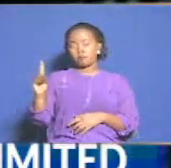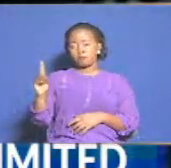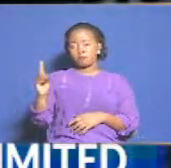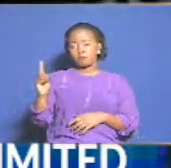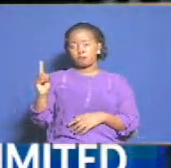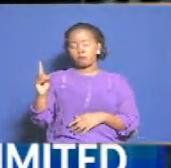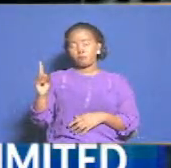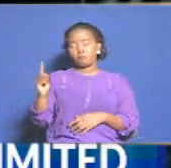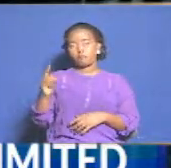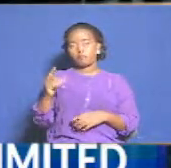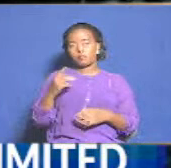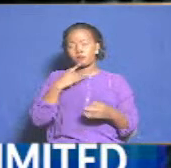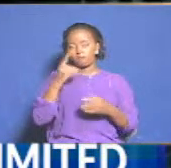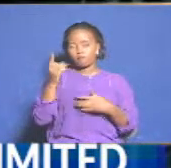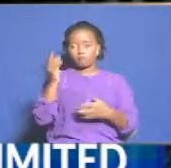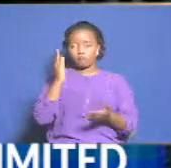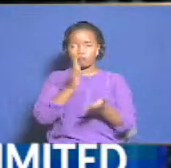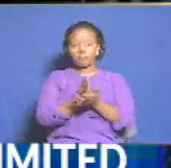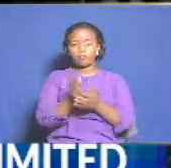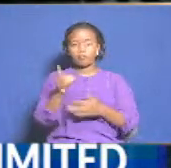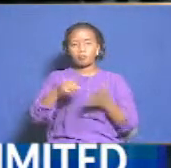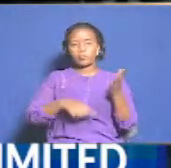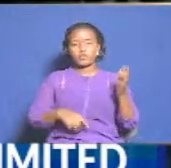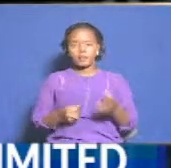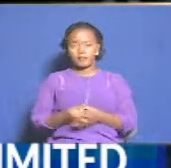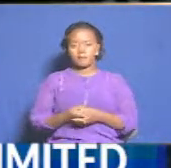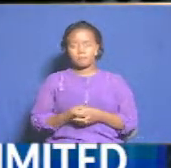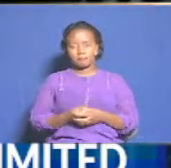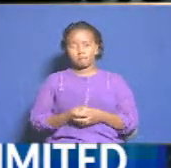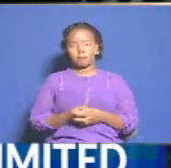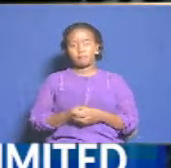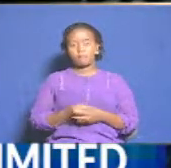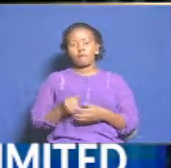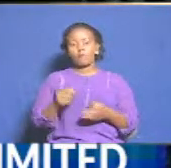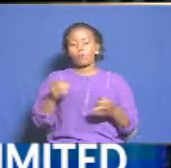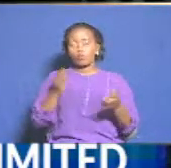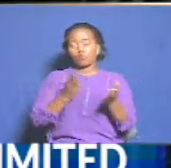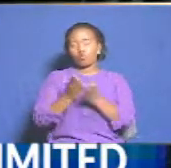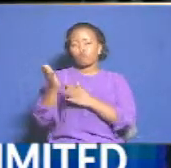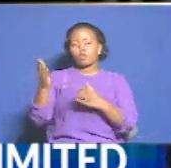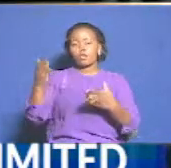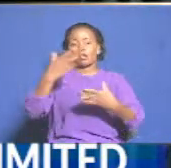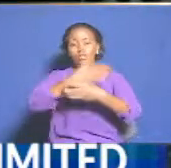Brigadier Otieno, has just confirmed, just in the construction